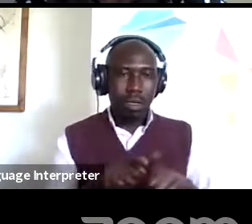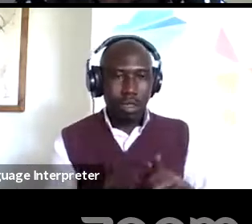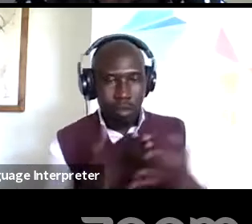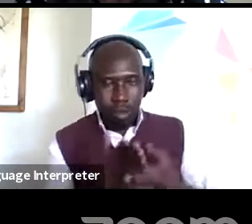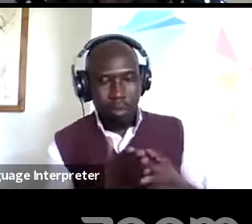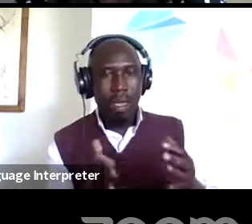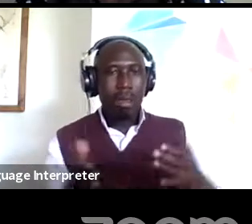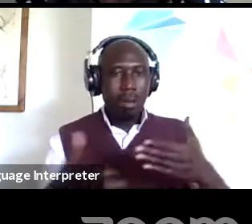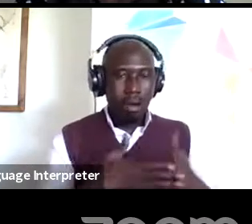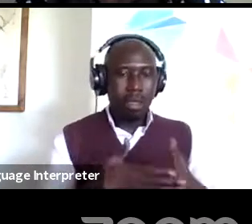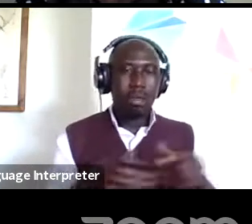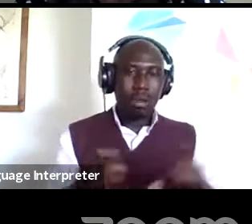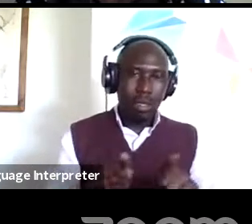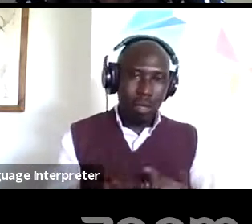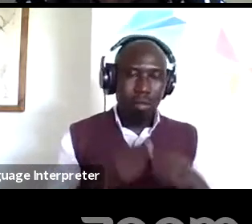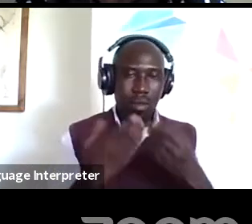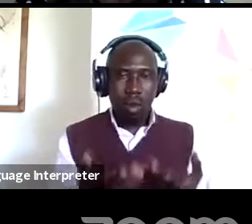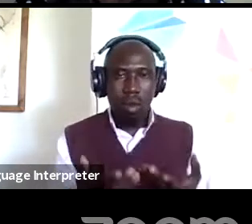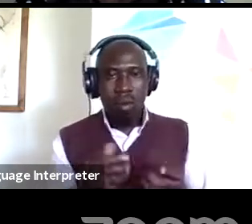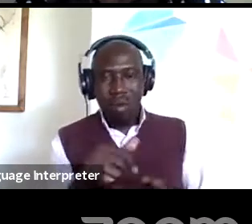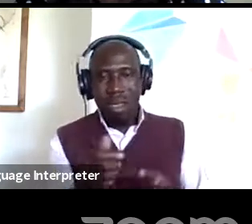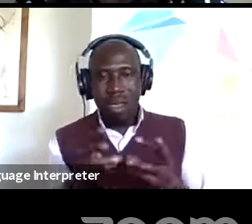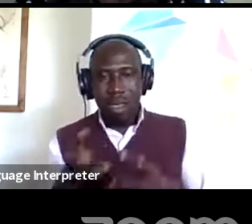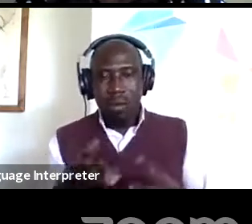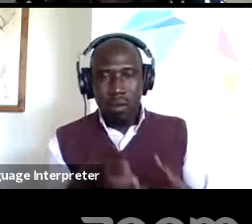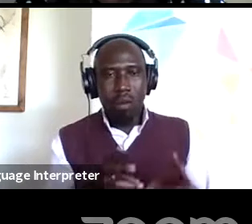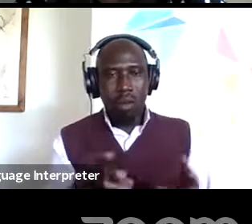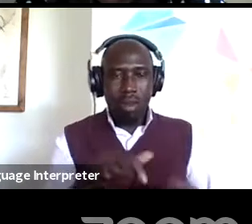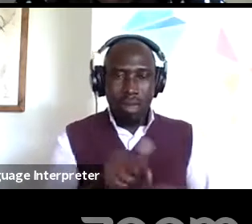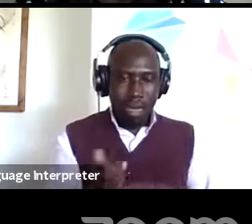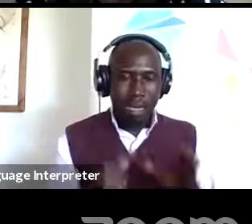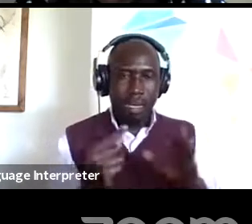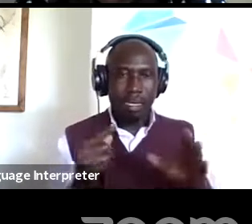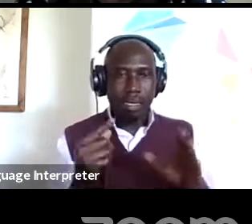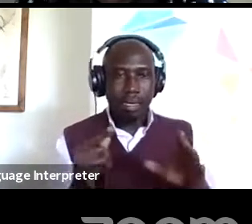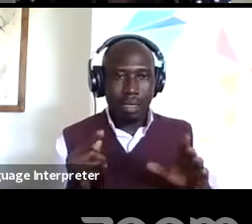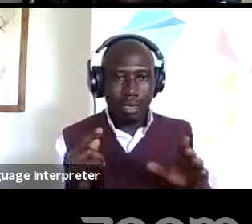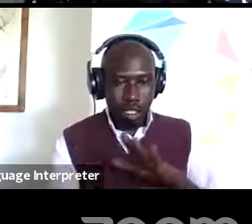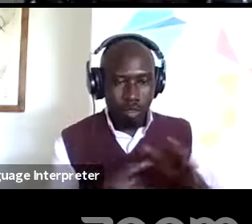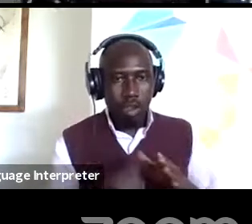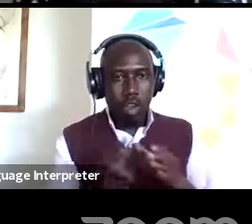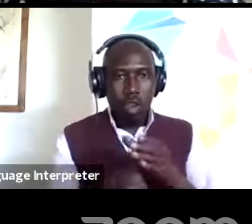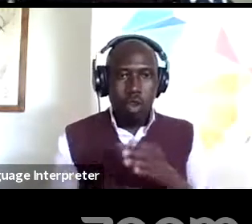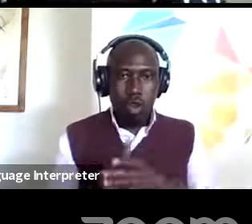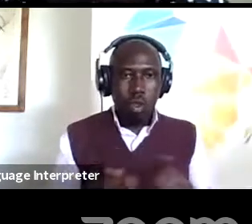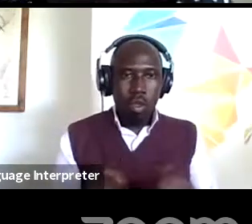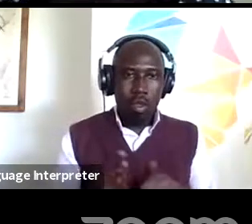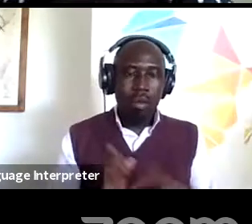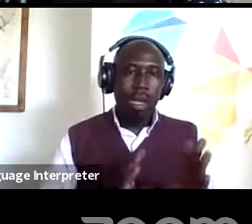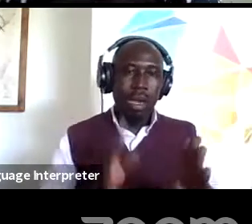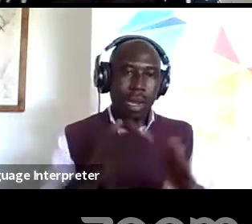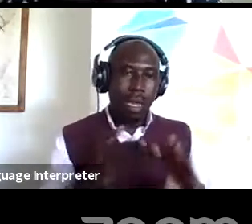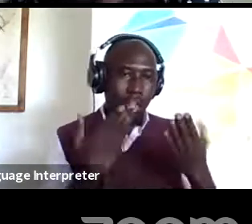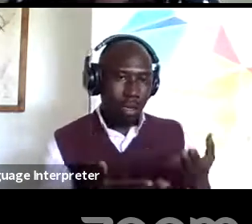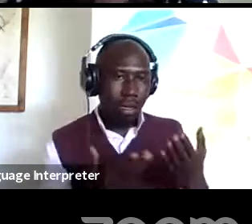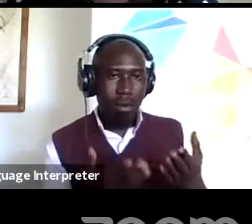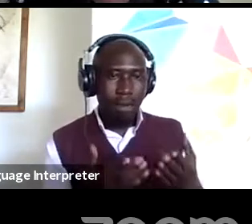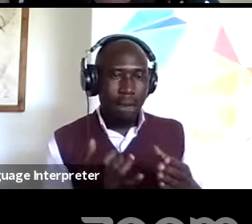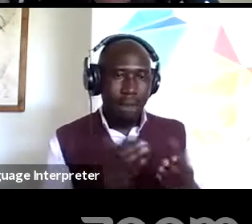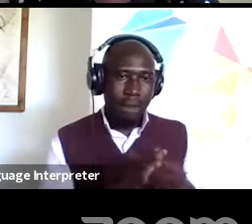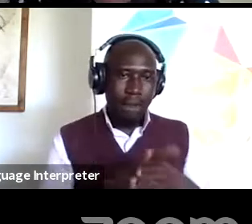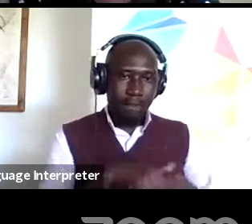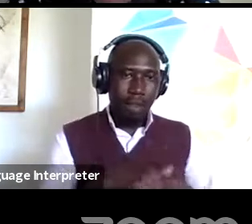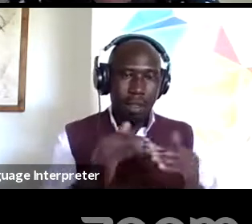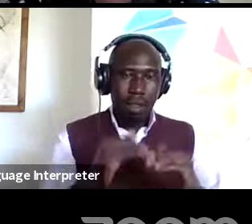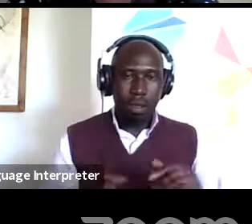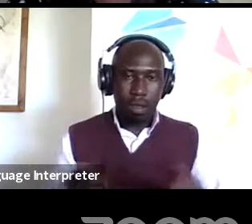or through way of blocking, and that any such conduct obviously would constitute to a direct interference with the right. But